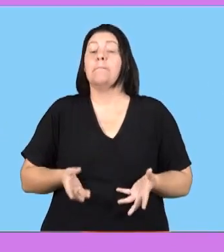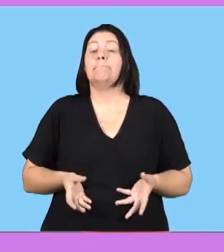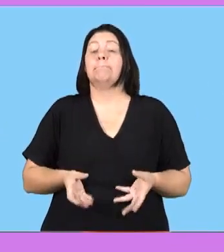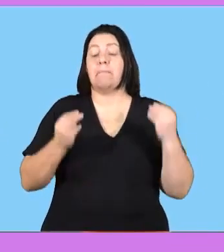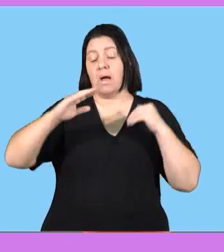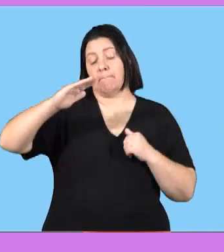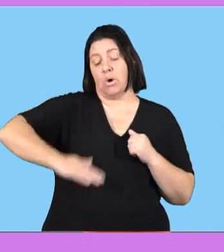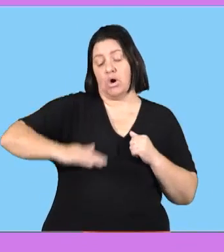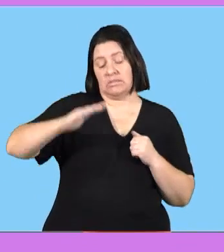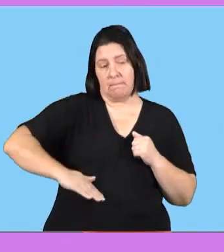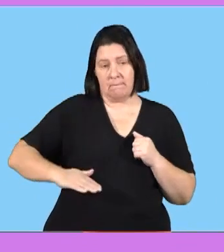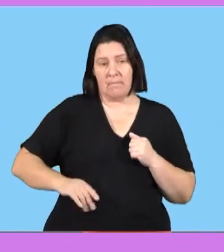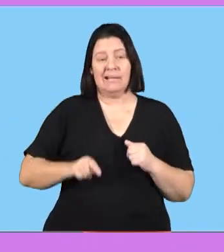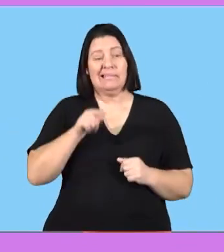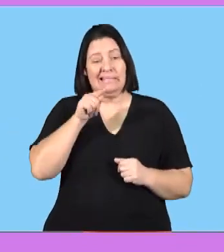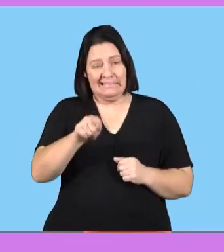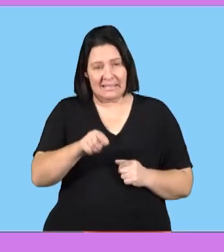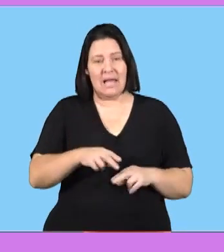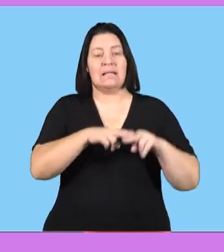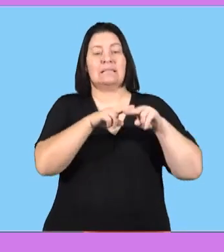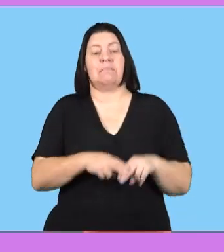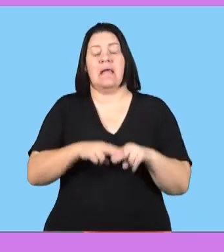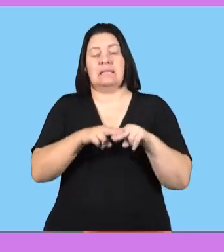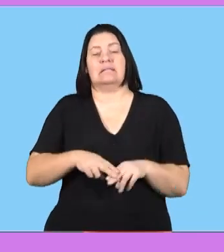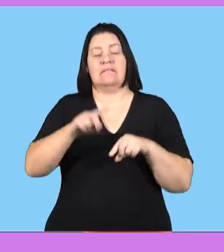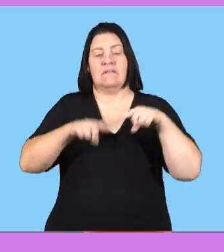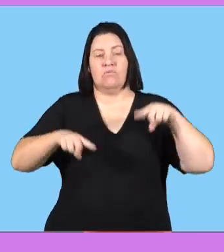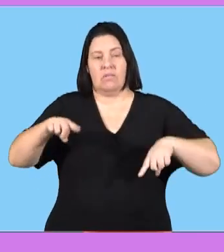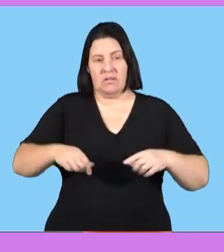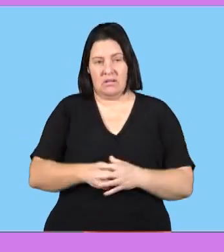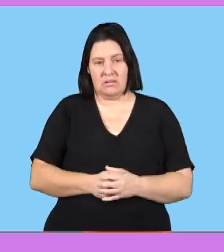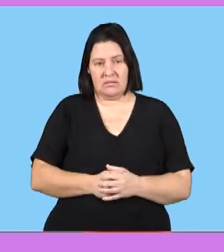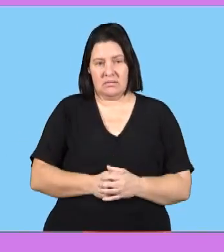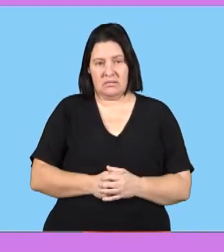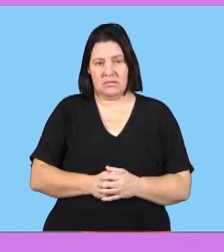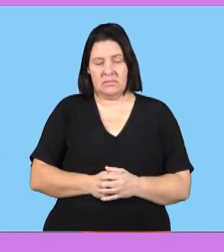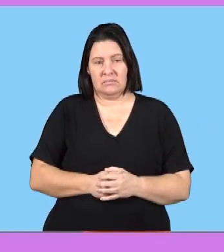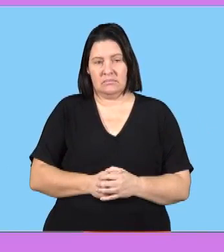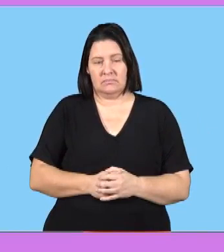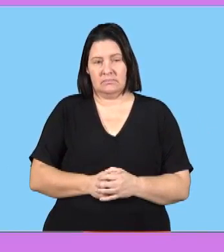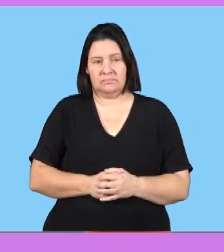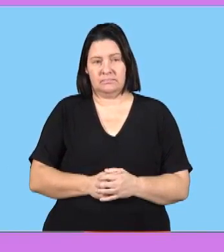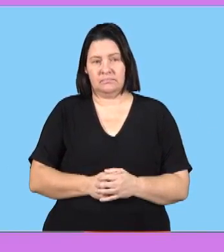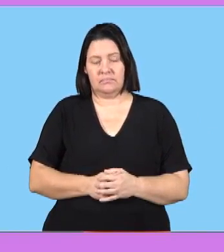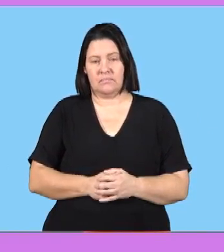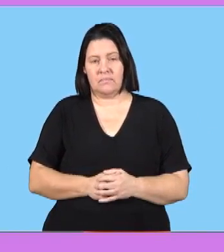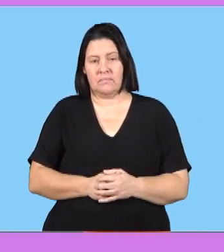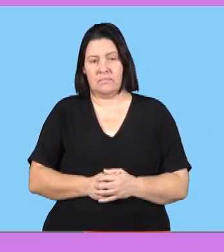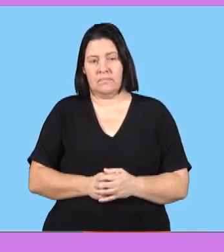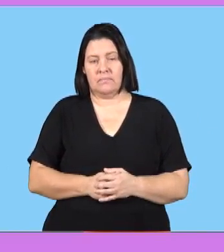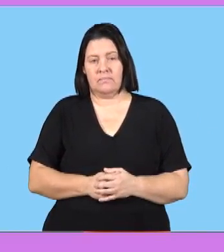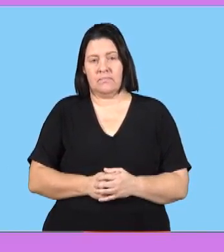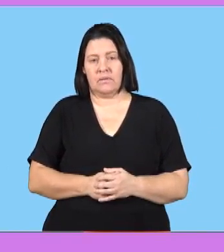And what you find at the bottom row, at the lower row, is what is called the